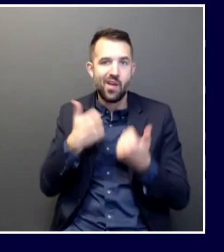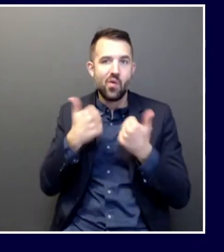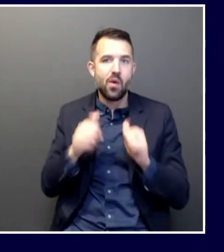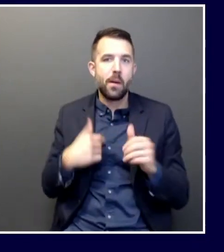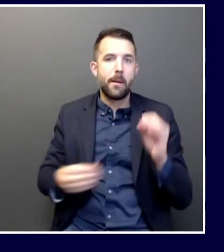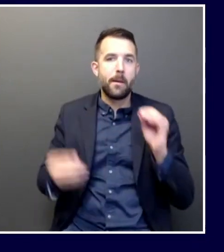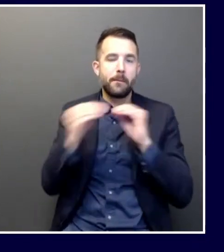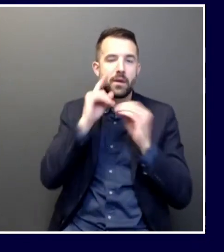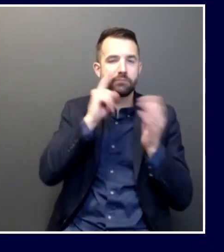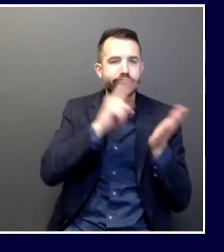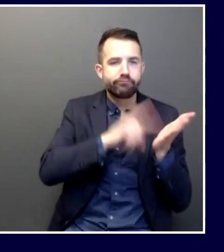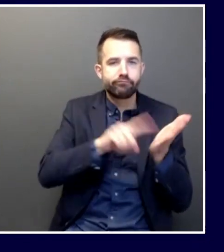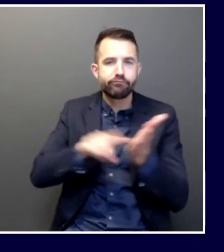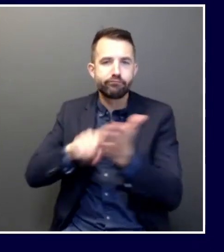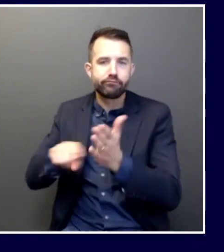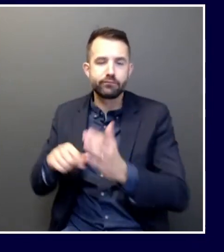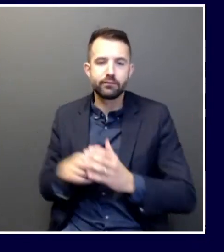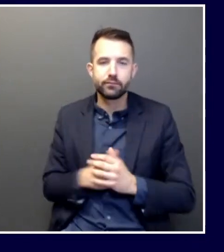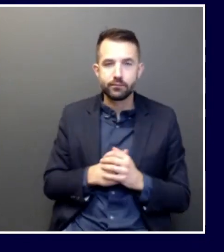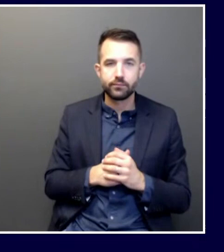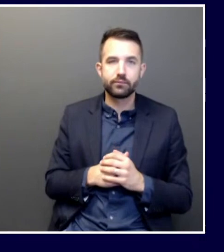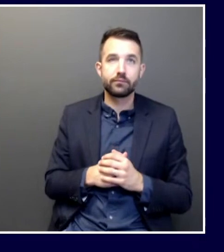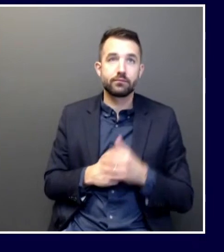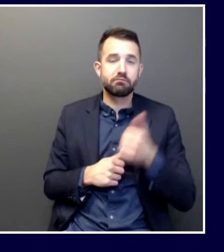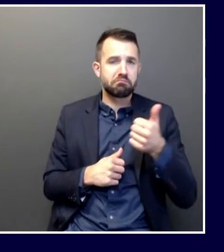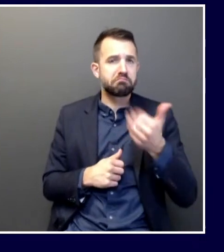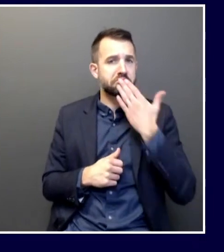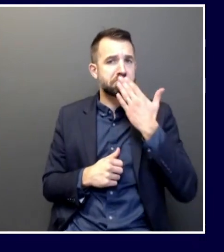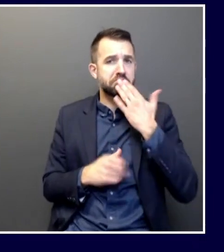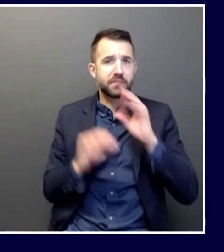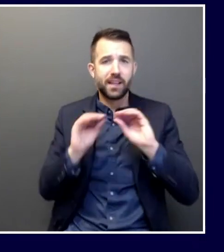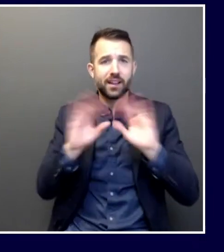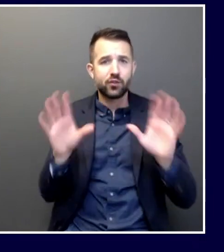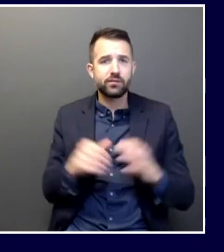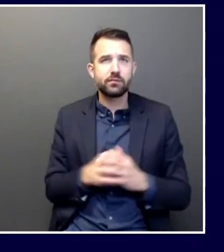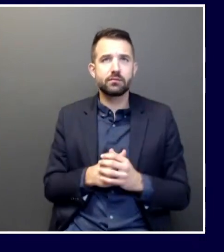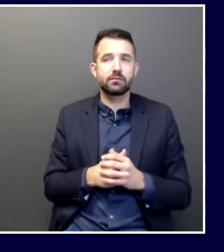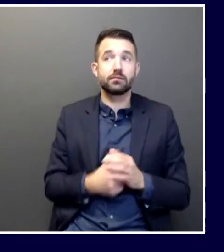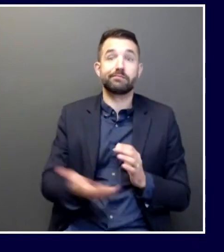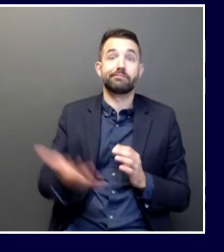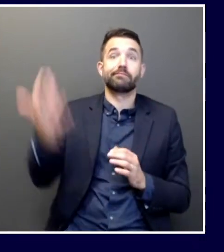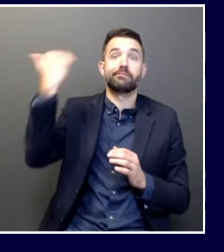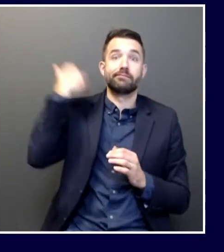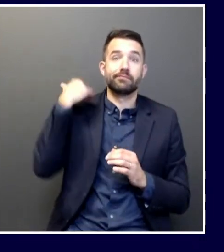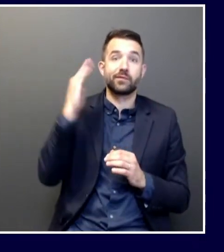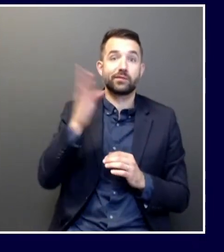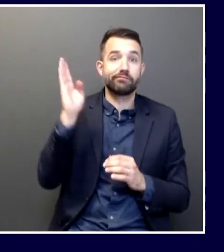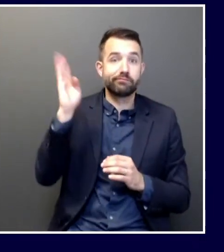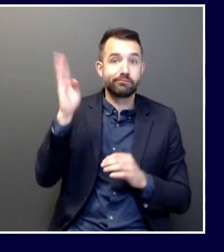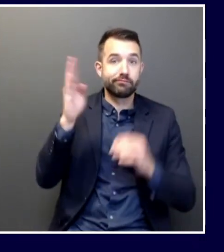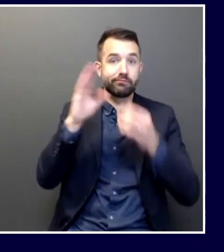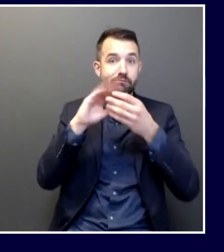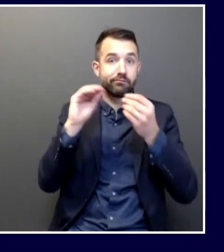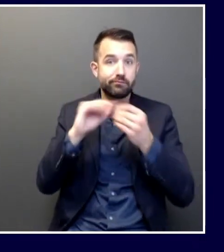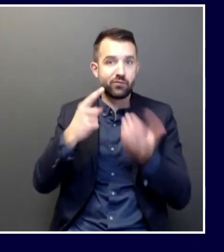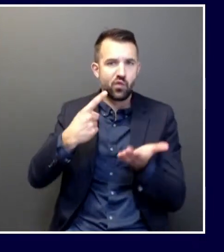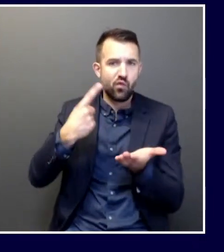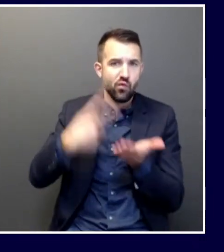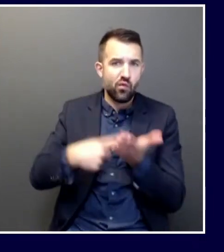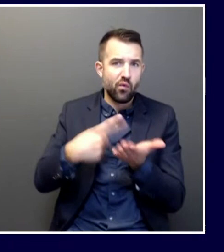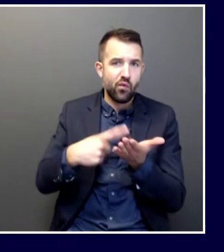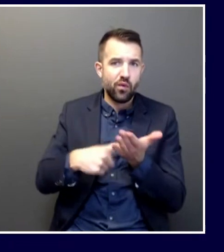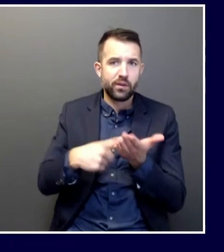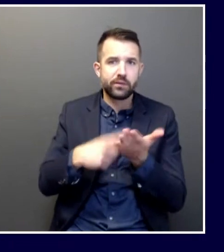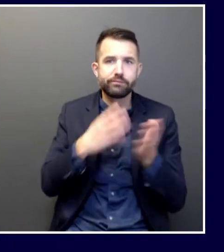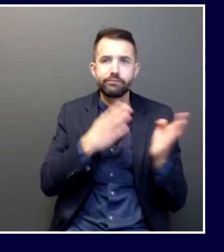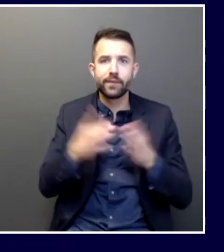previous briefings, there's been a lot of discussion about how the pediatric rollout for vaccines would work. We've talked a lot about the